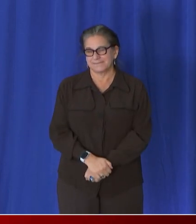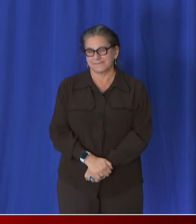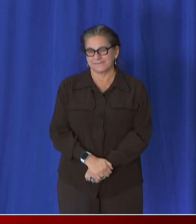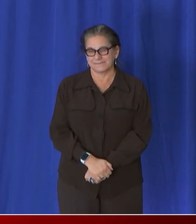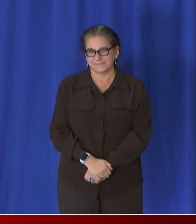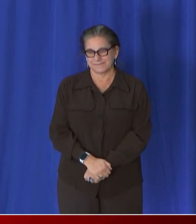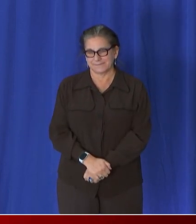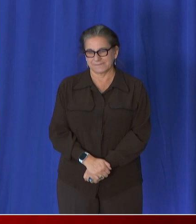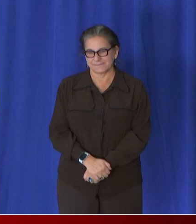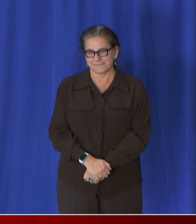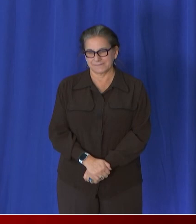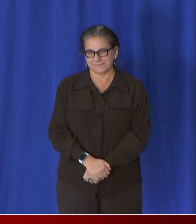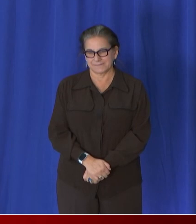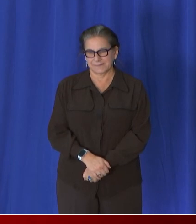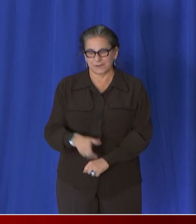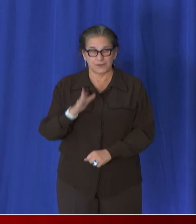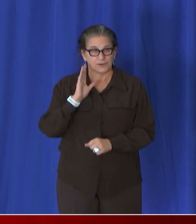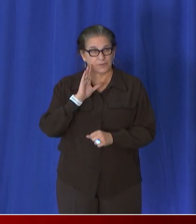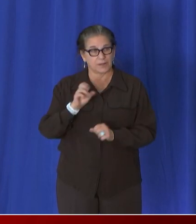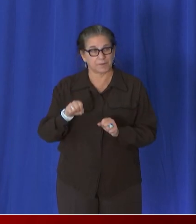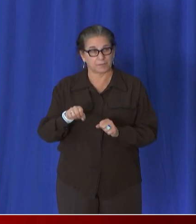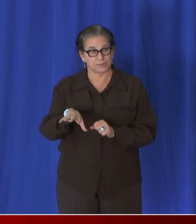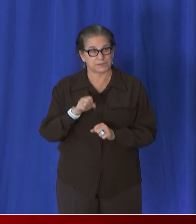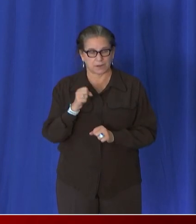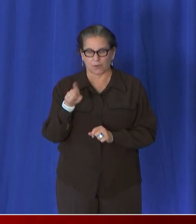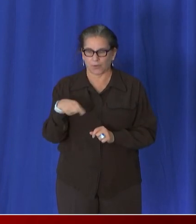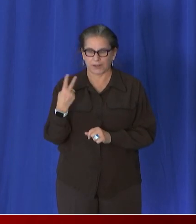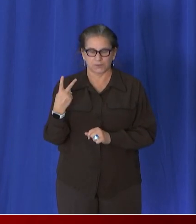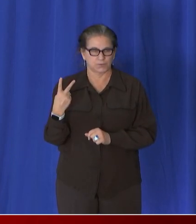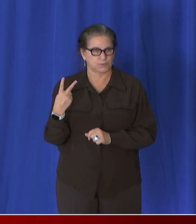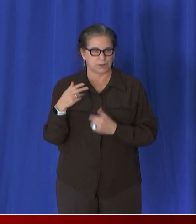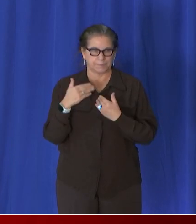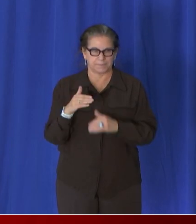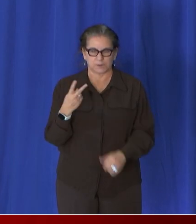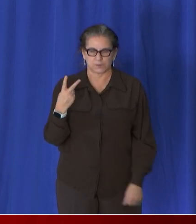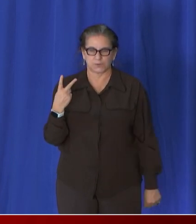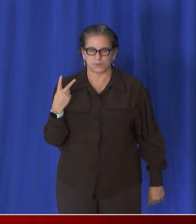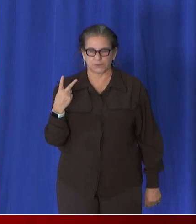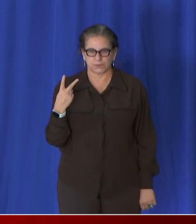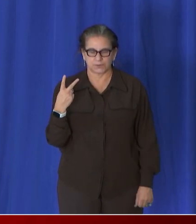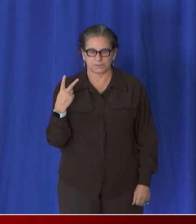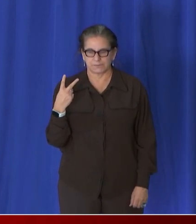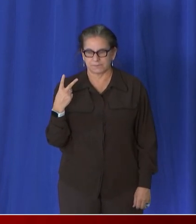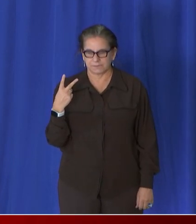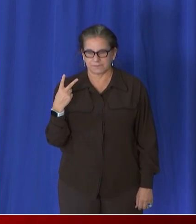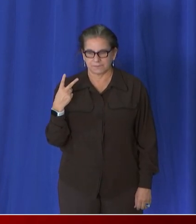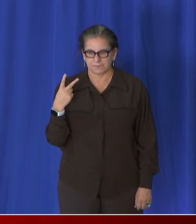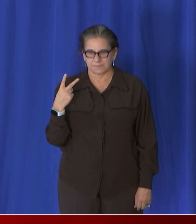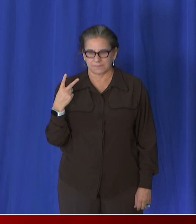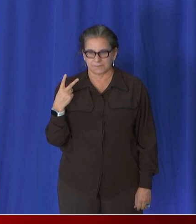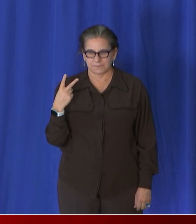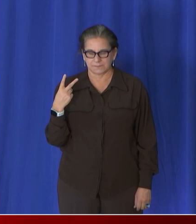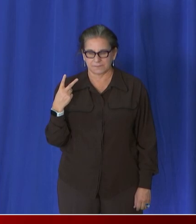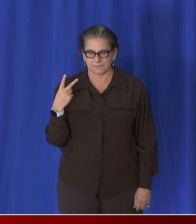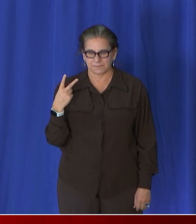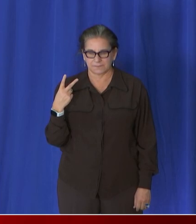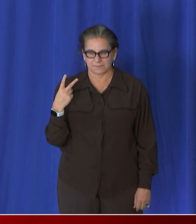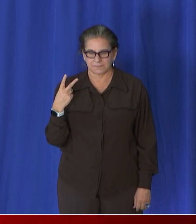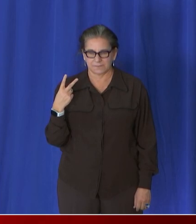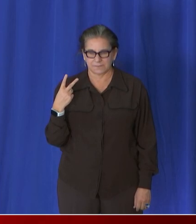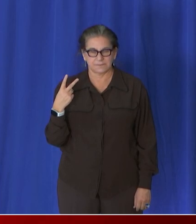these, and these contain 2 tests. So 2 of these equals 4 tests that you can